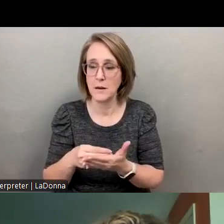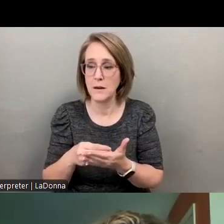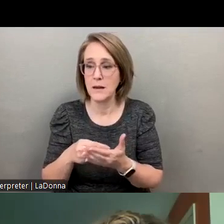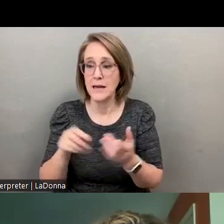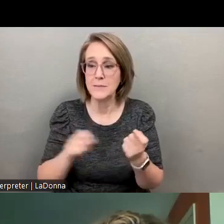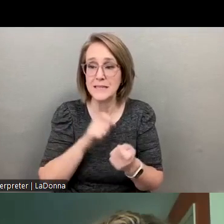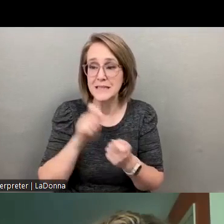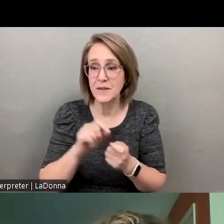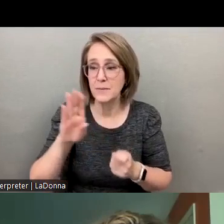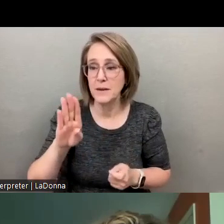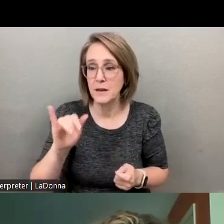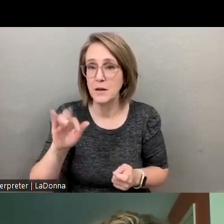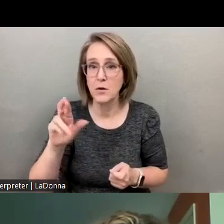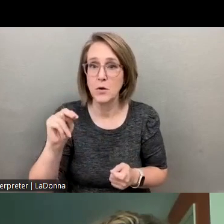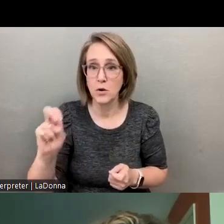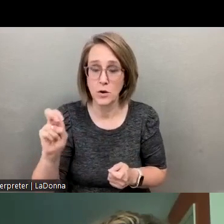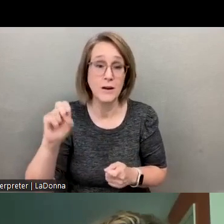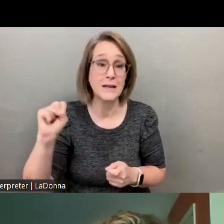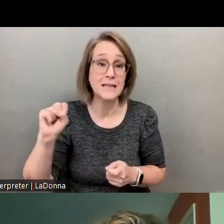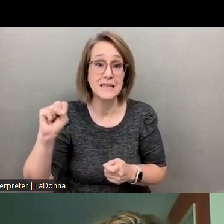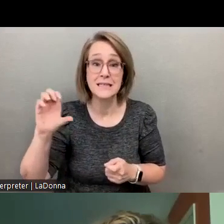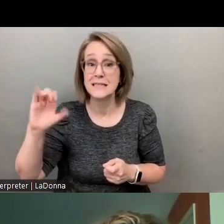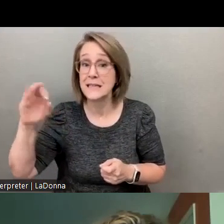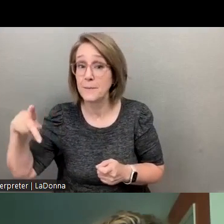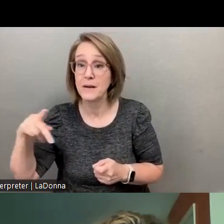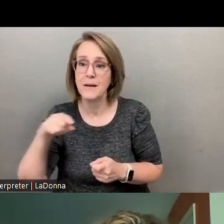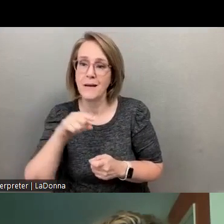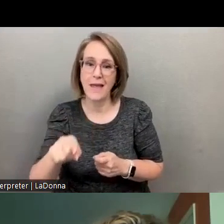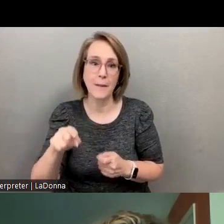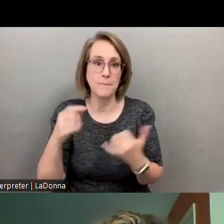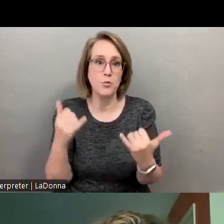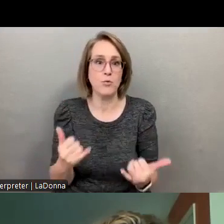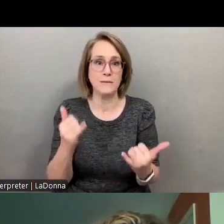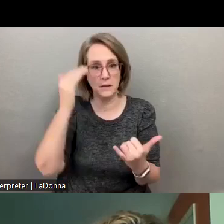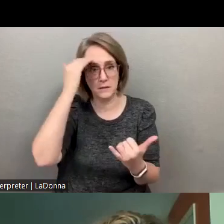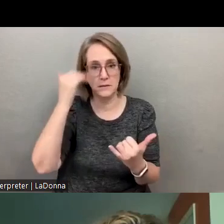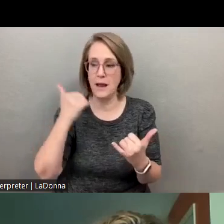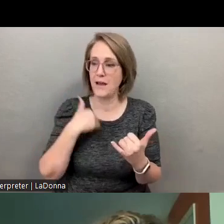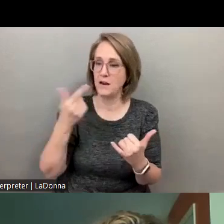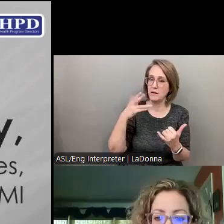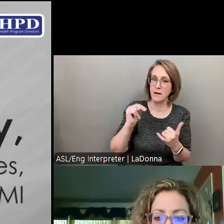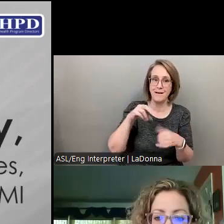think presence of guns during a mental health crisis is always going to be a concern for our